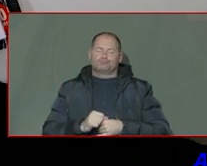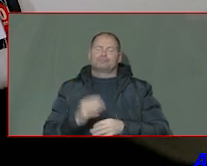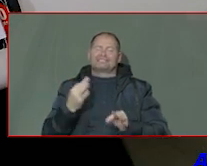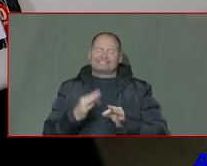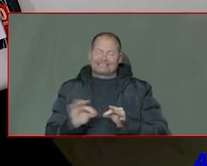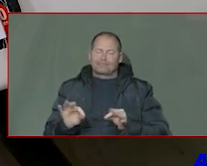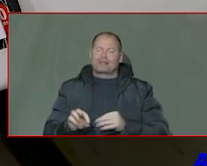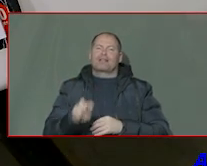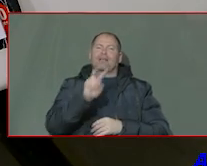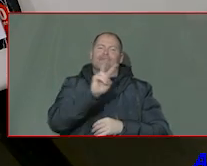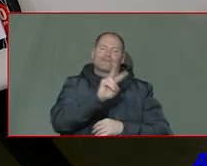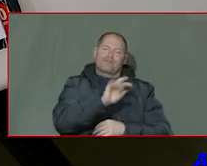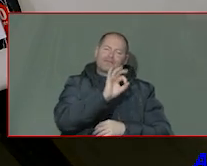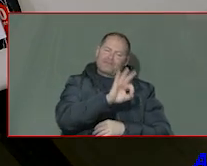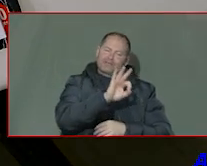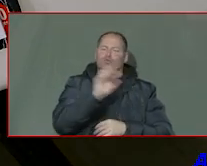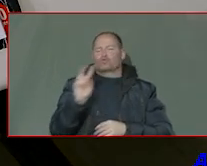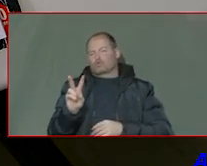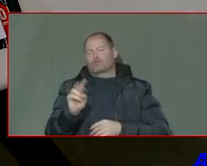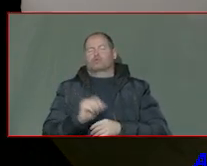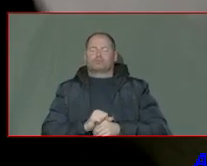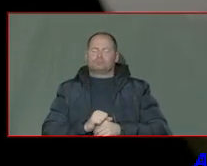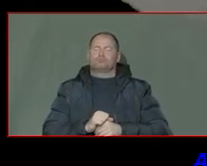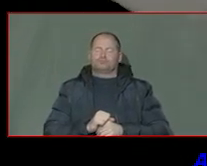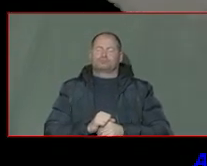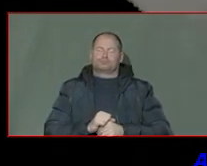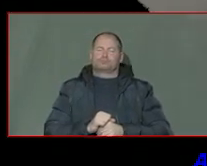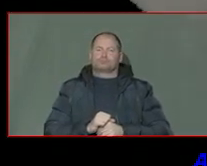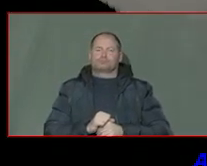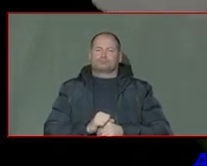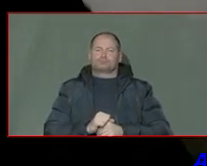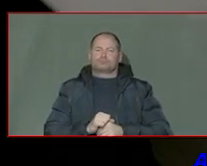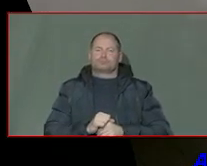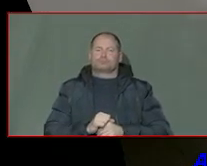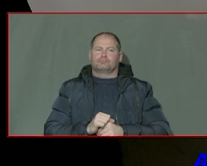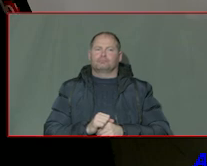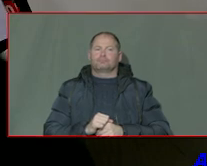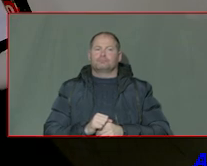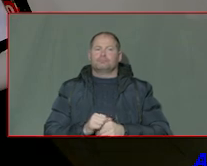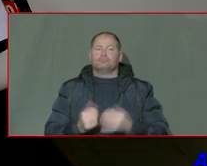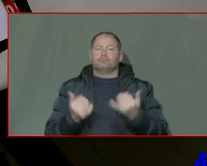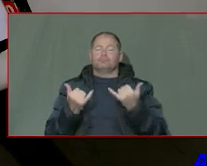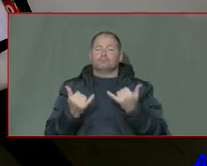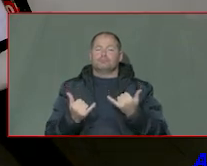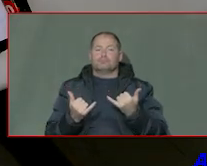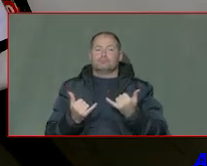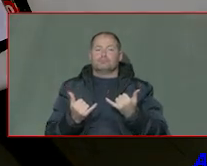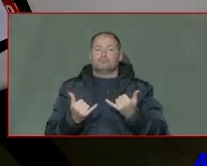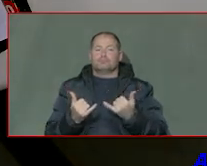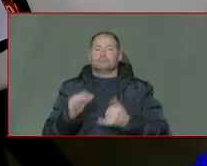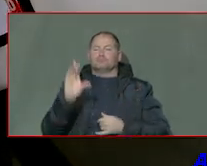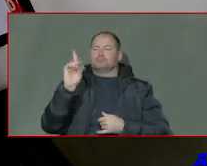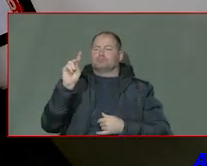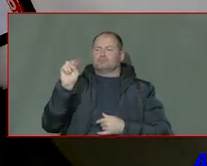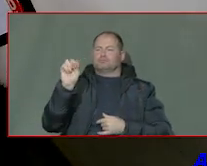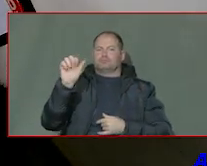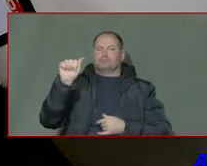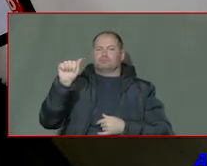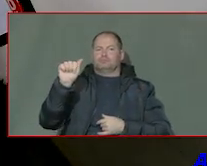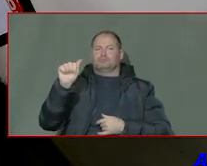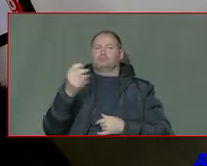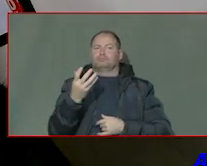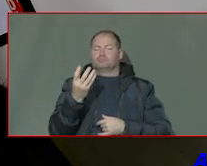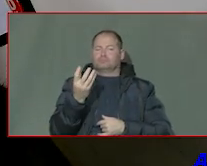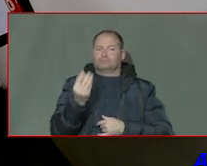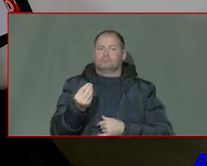Is it clear, ladies and gentlemen? And then also, if the DNA molecule has